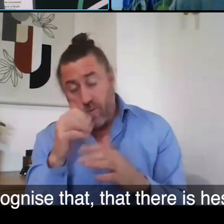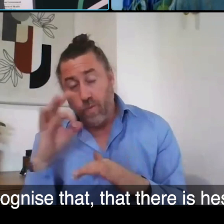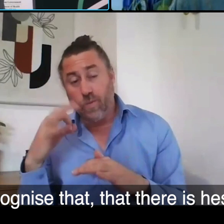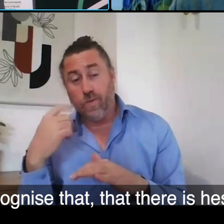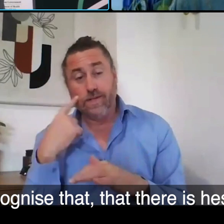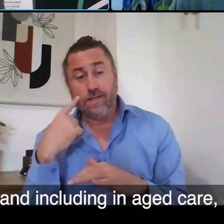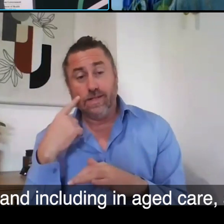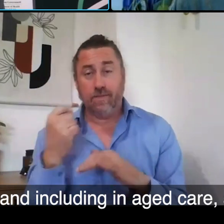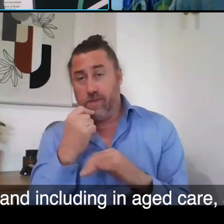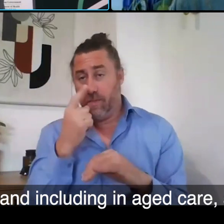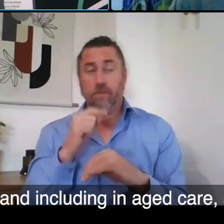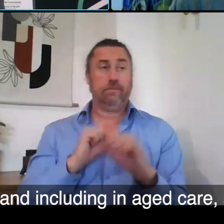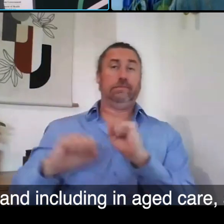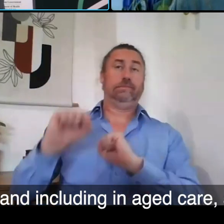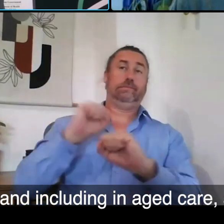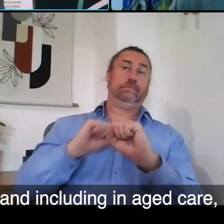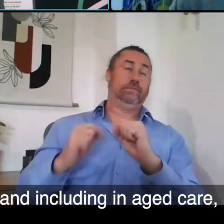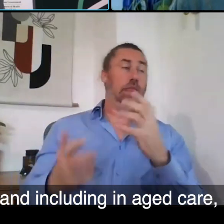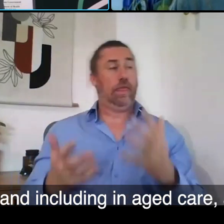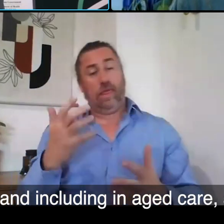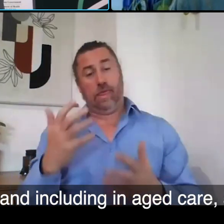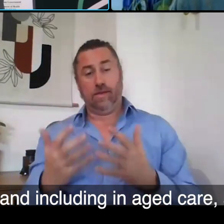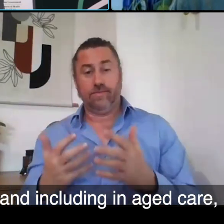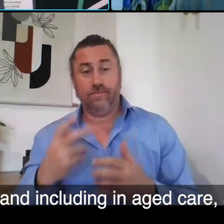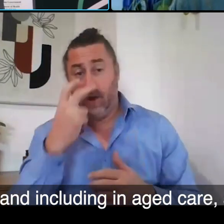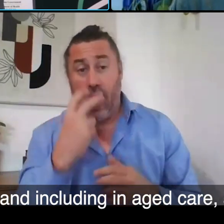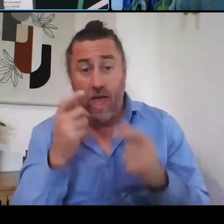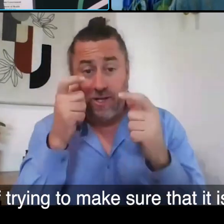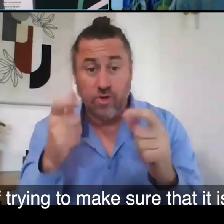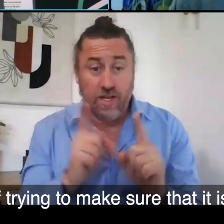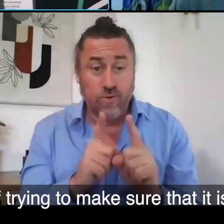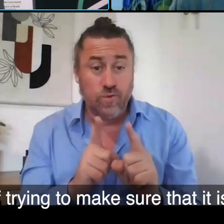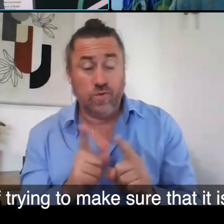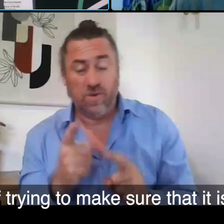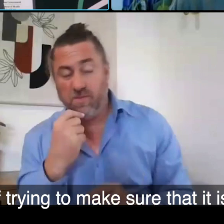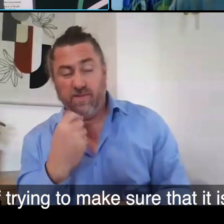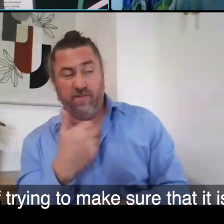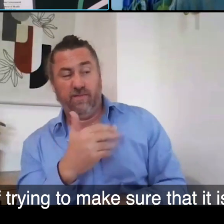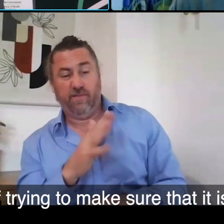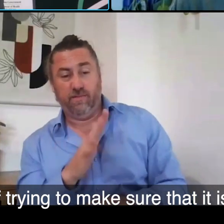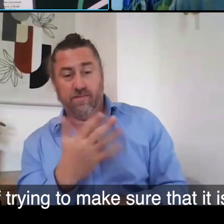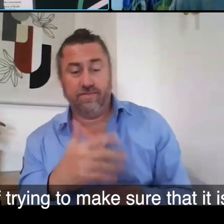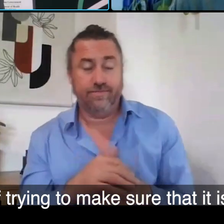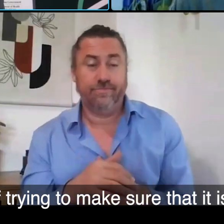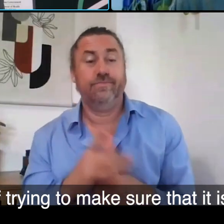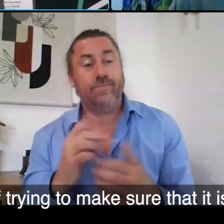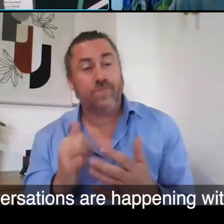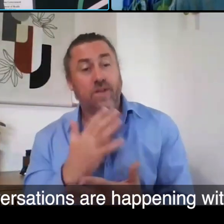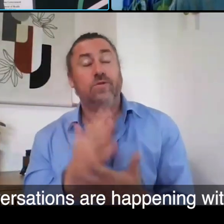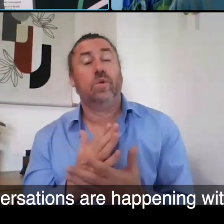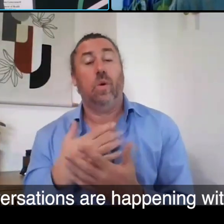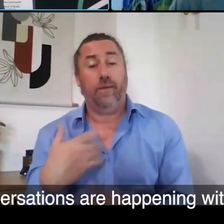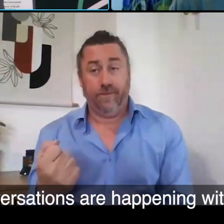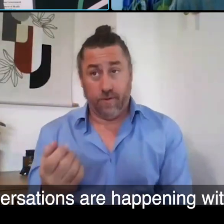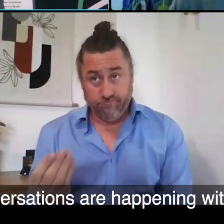there is hesitancy, particularly and including in aged care. And it's just a matter of trying to make sure that it is available, and